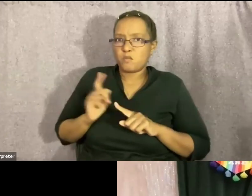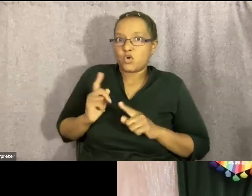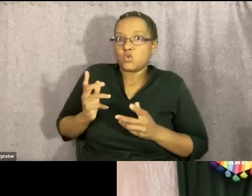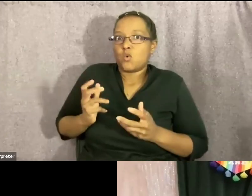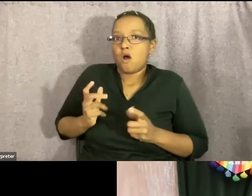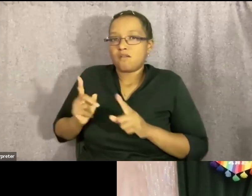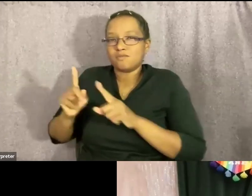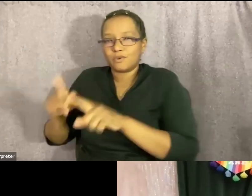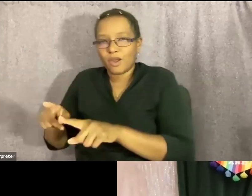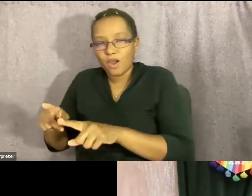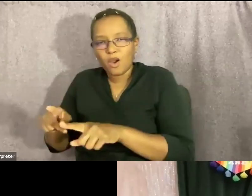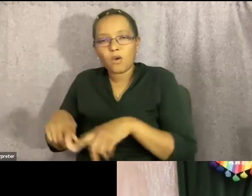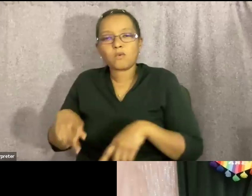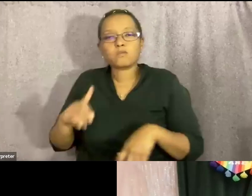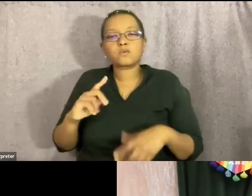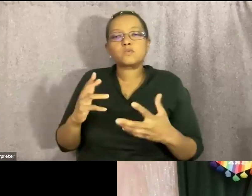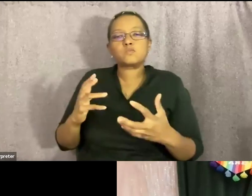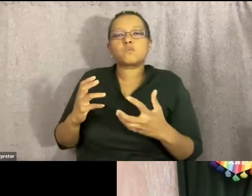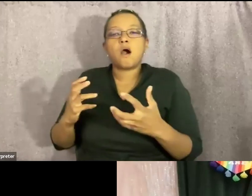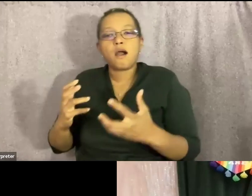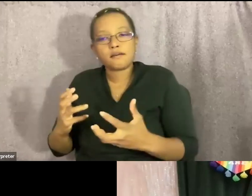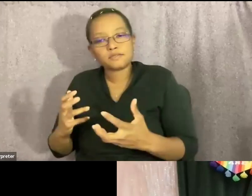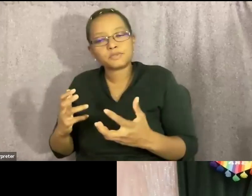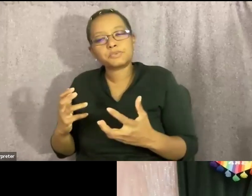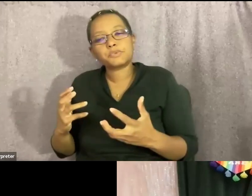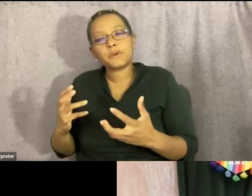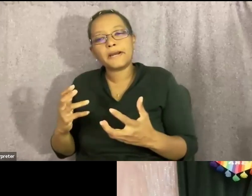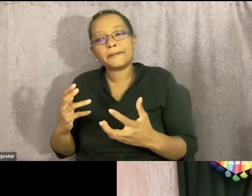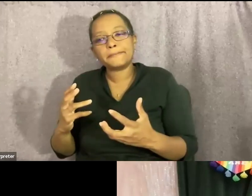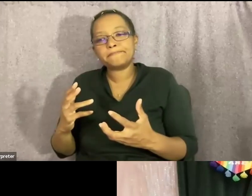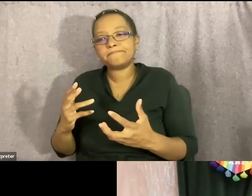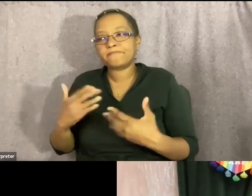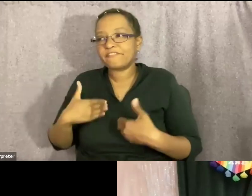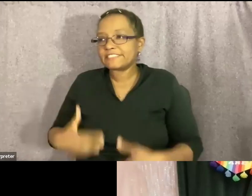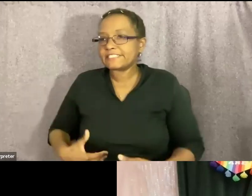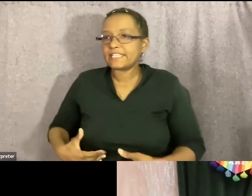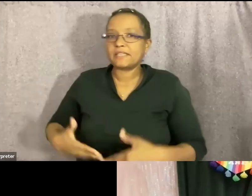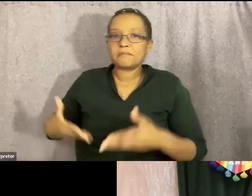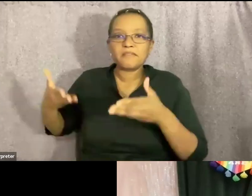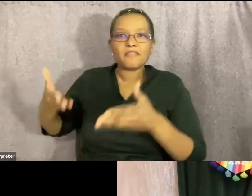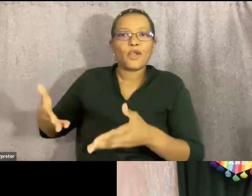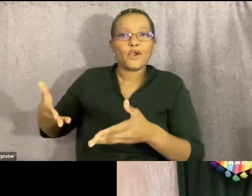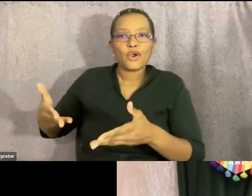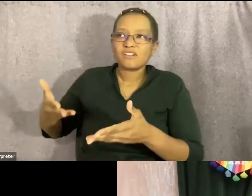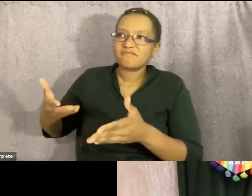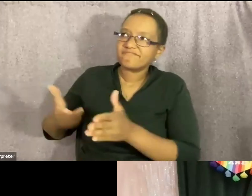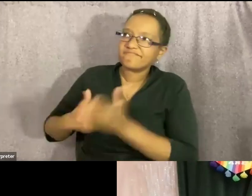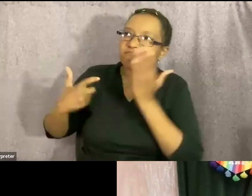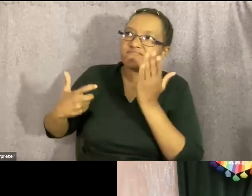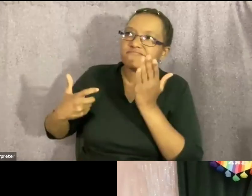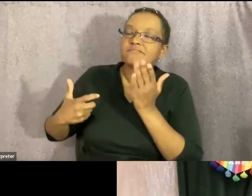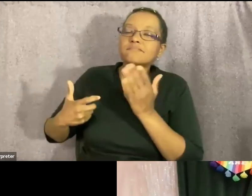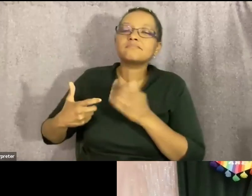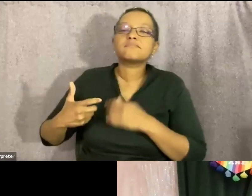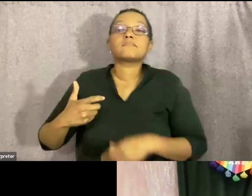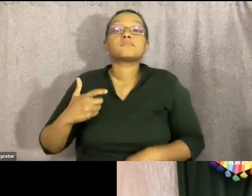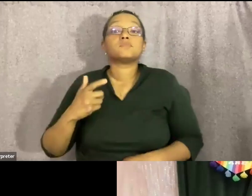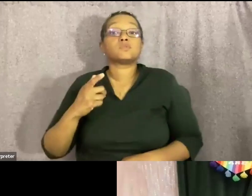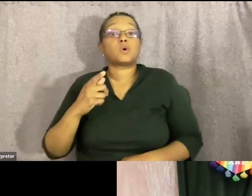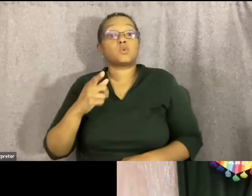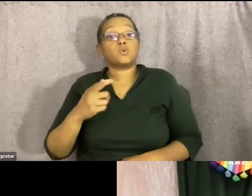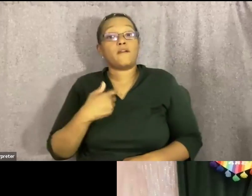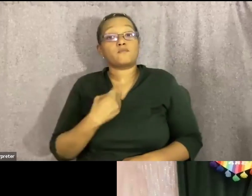like the creation, the emergence of that term, and like how it's morphed over time and then gained popularity in a certain context, and